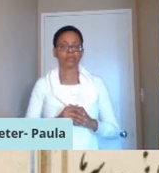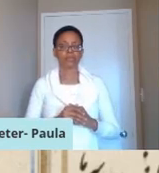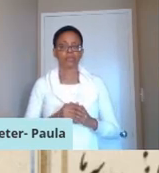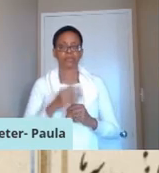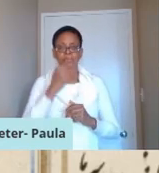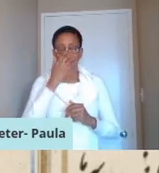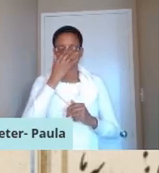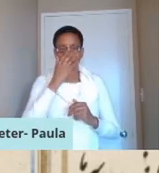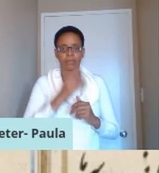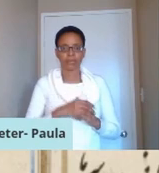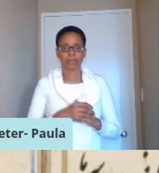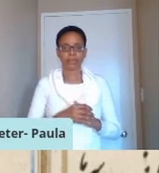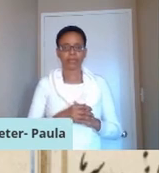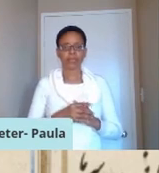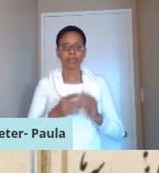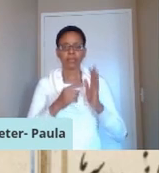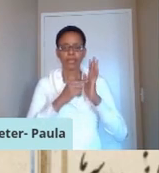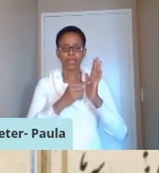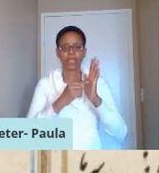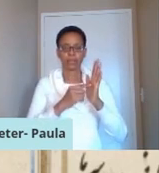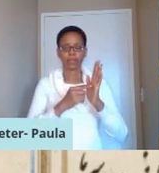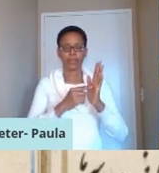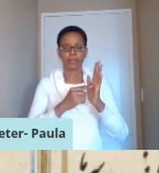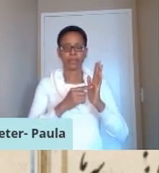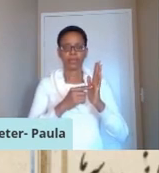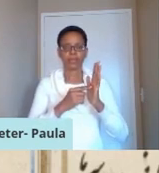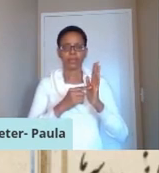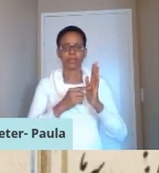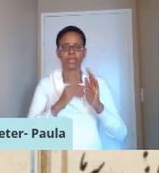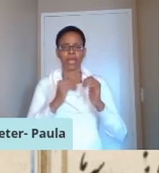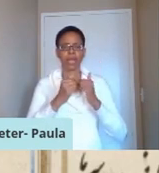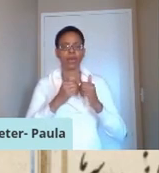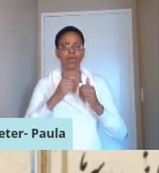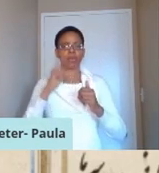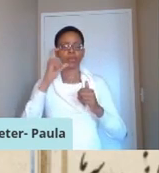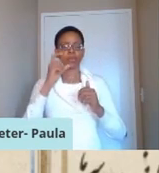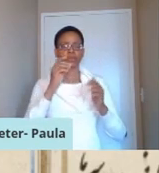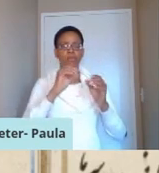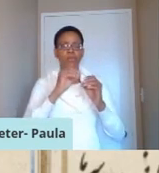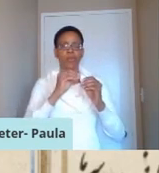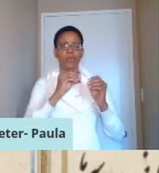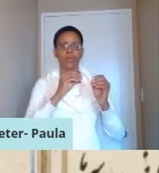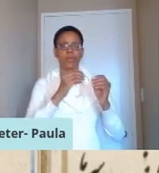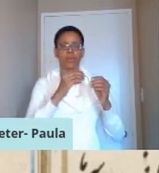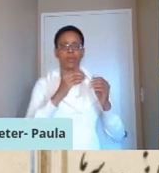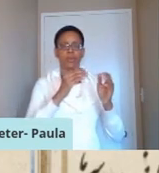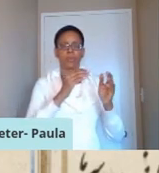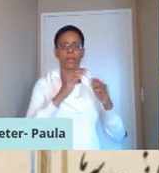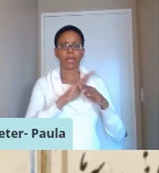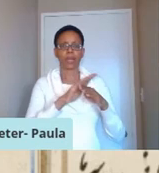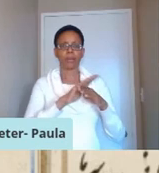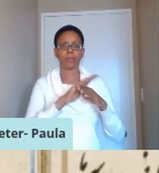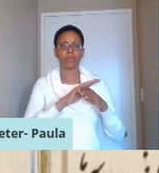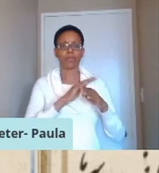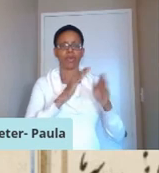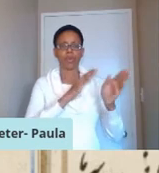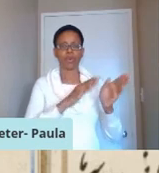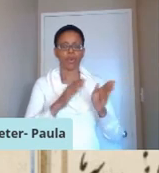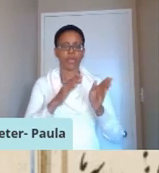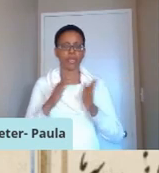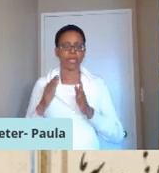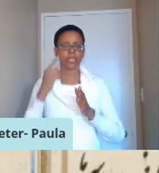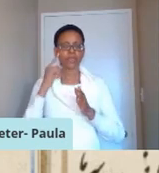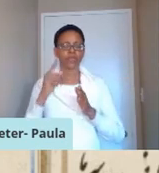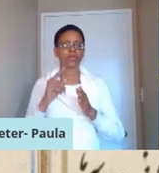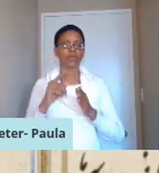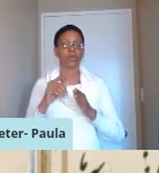I'm going to give you some examples how Muslim organizations advocated on behalf of fellow Muslims and other communities,